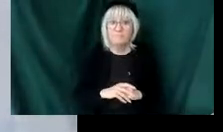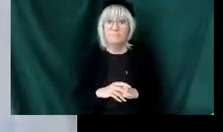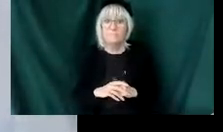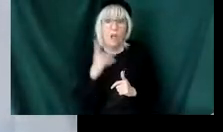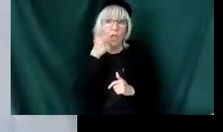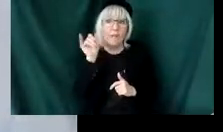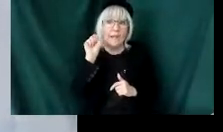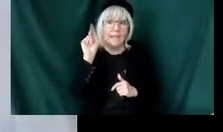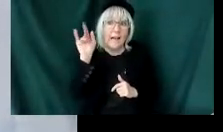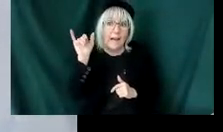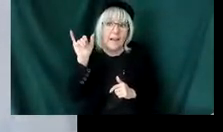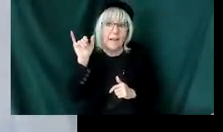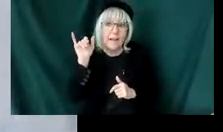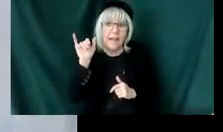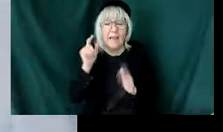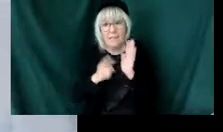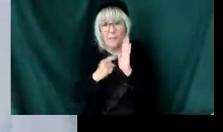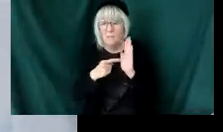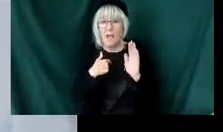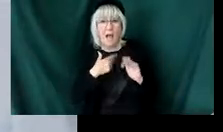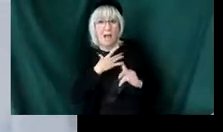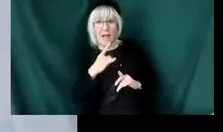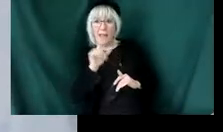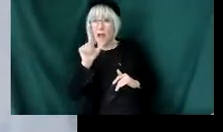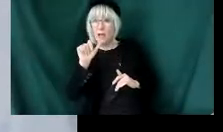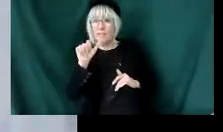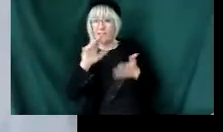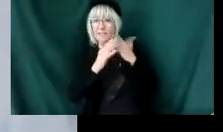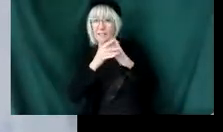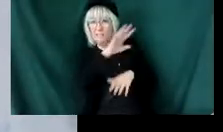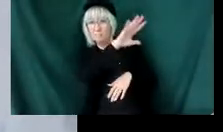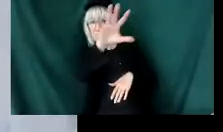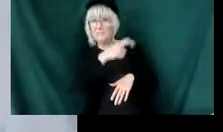it look like the sky. Sometimes I paint I paint smog at the bottom